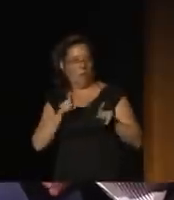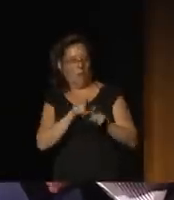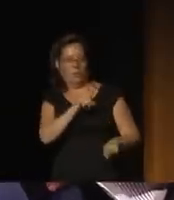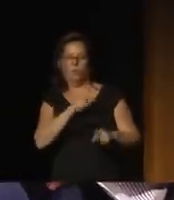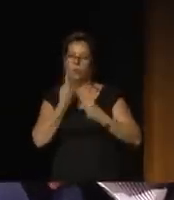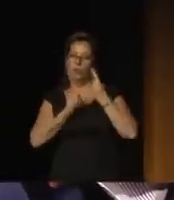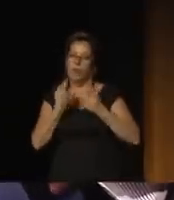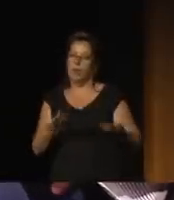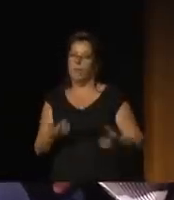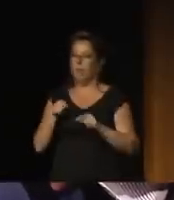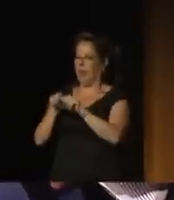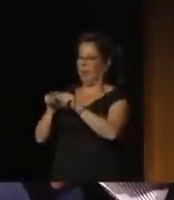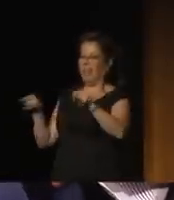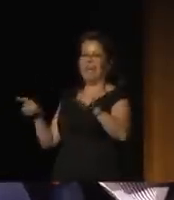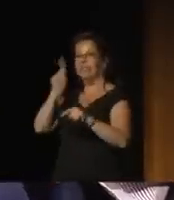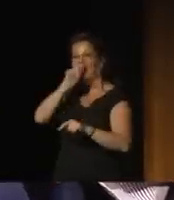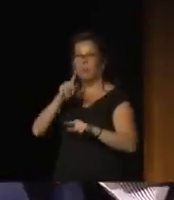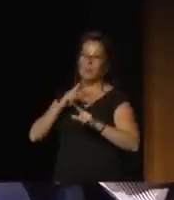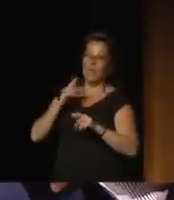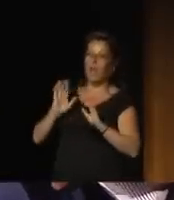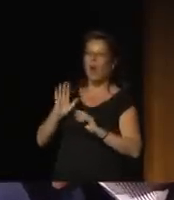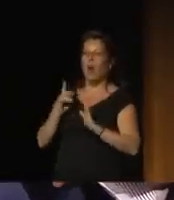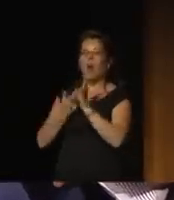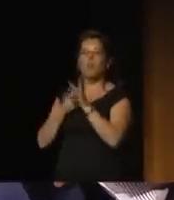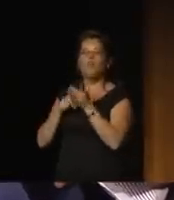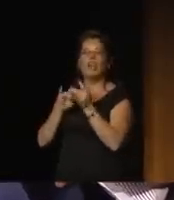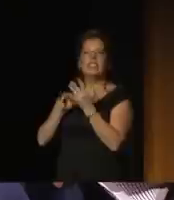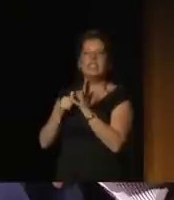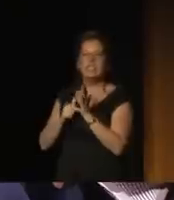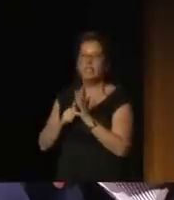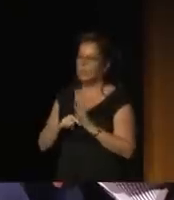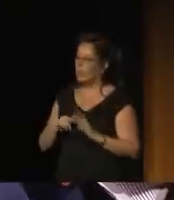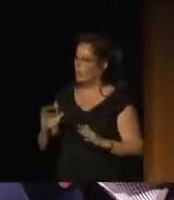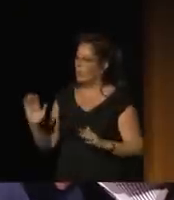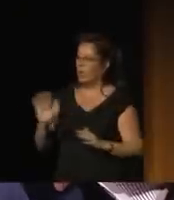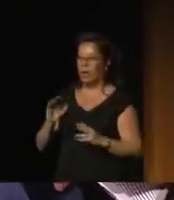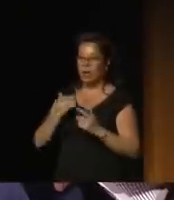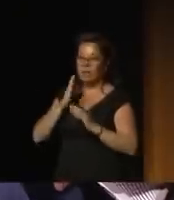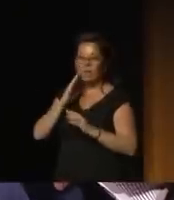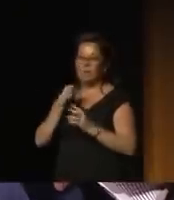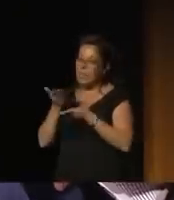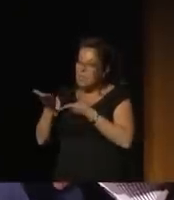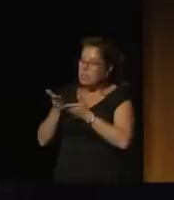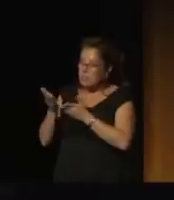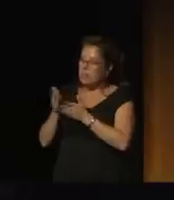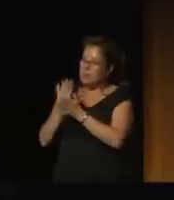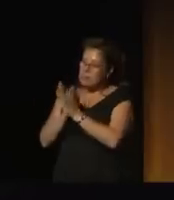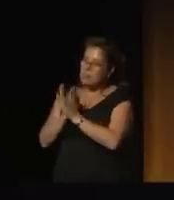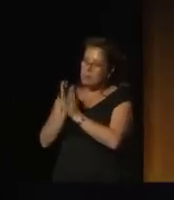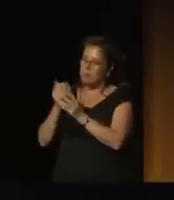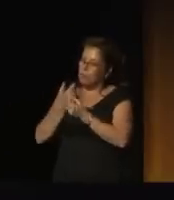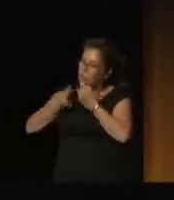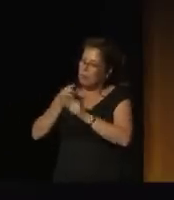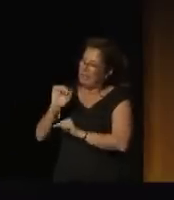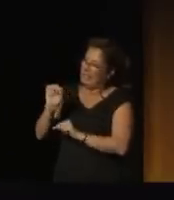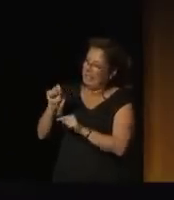they do not see this as a race issue at all. You can talk about it to your blue in the face, that will not be conceded. Mm-hmm. They really believe is